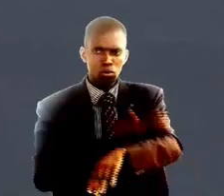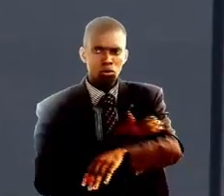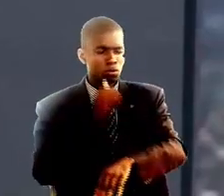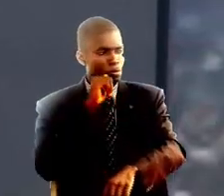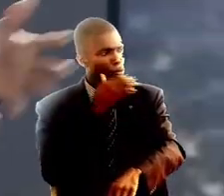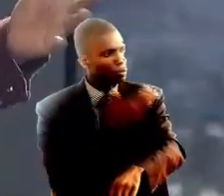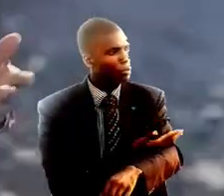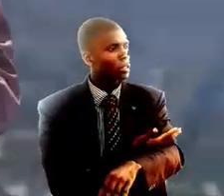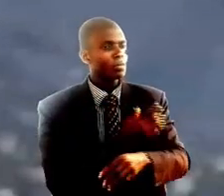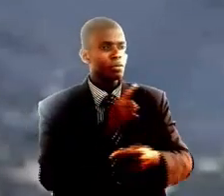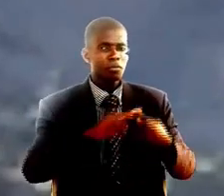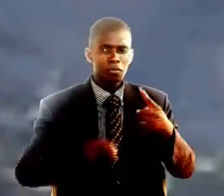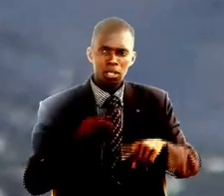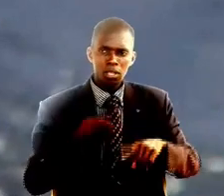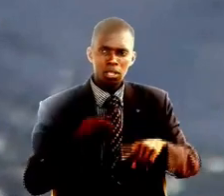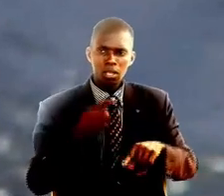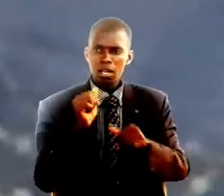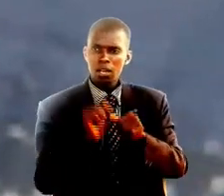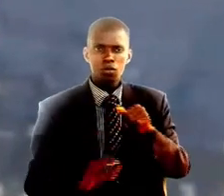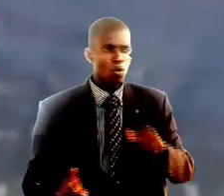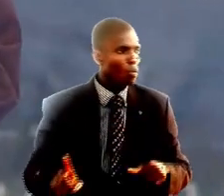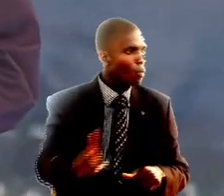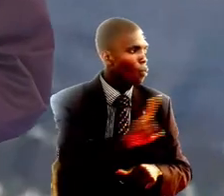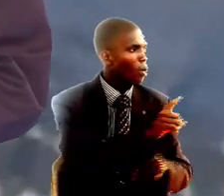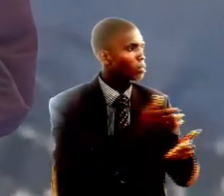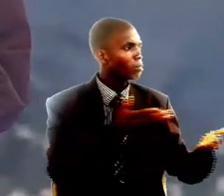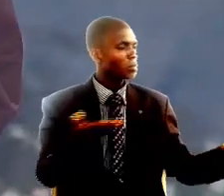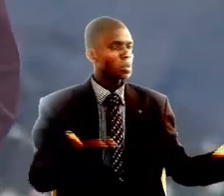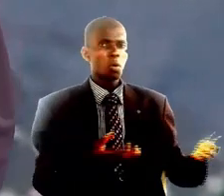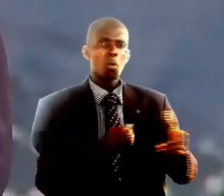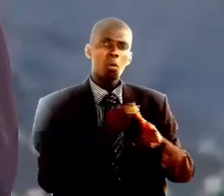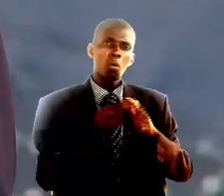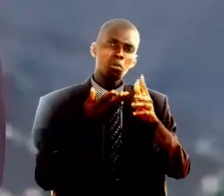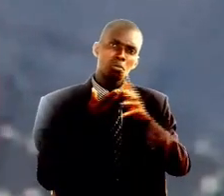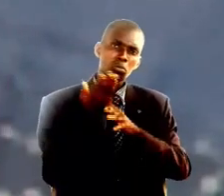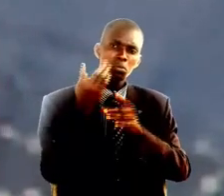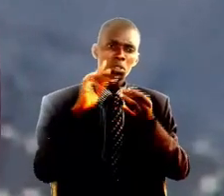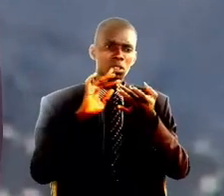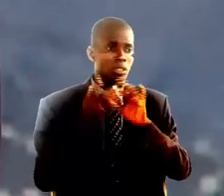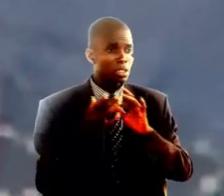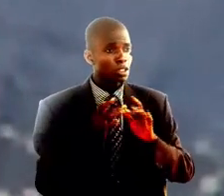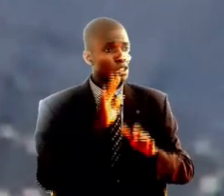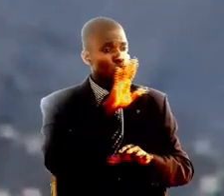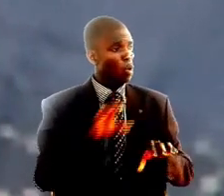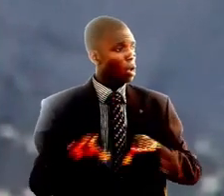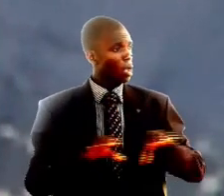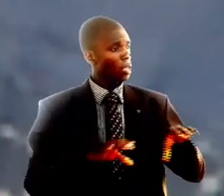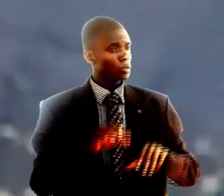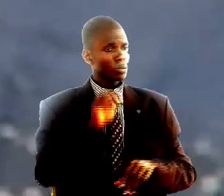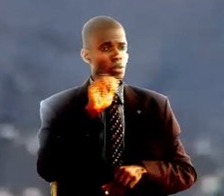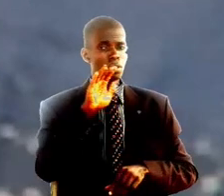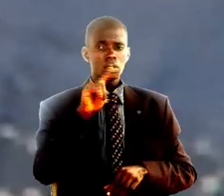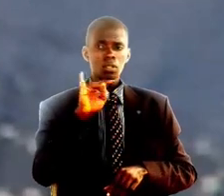friends, everyone here, everyone over there, action is very